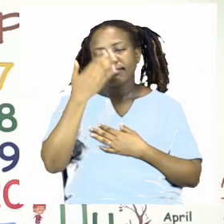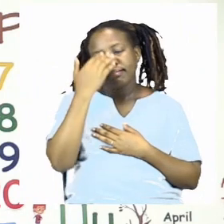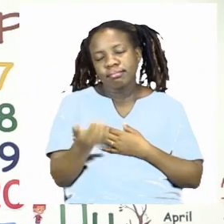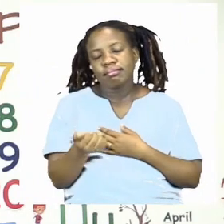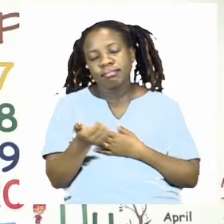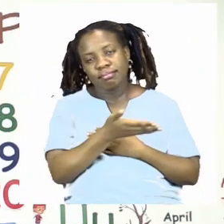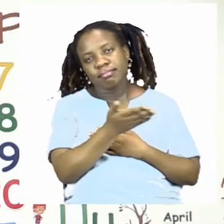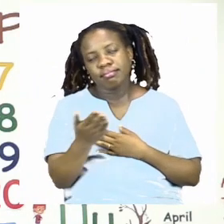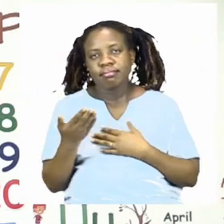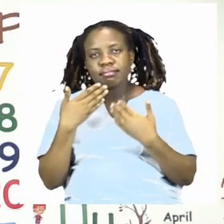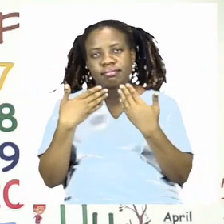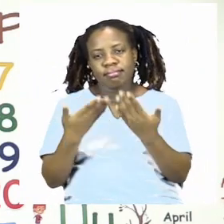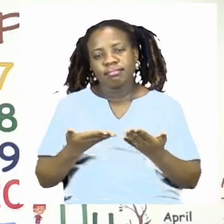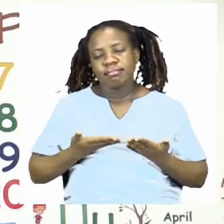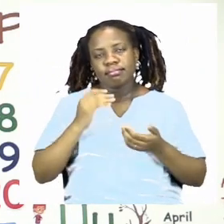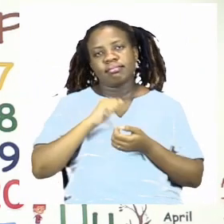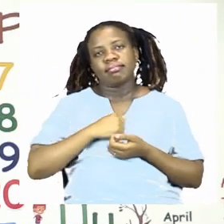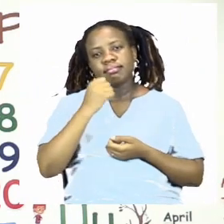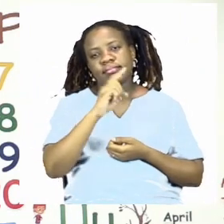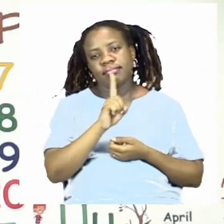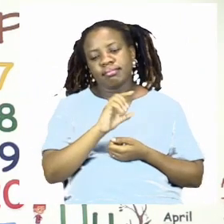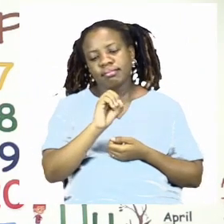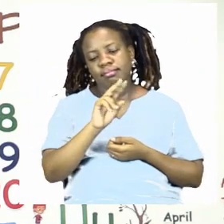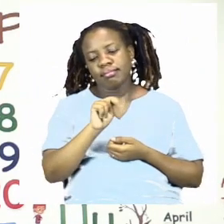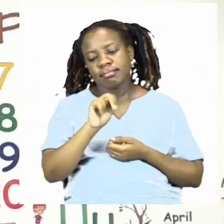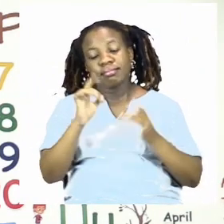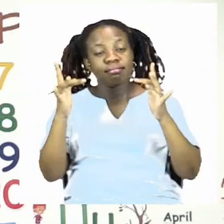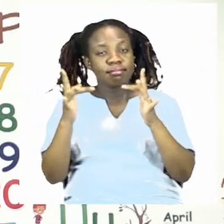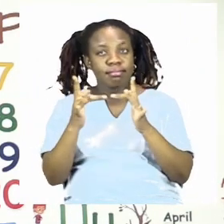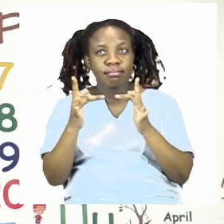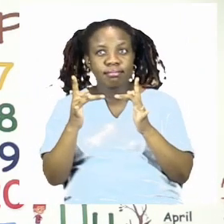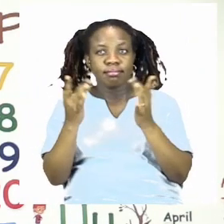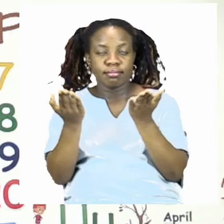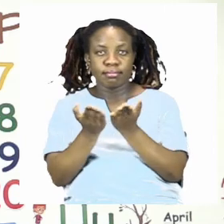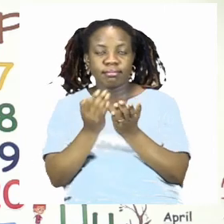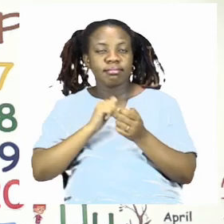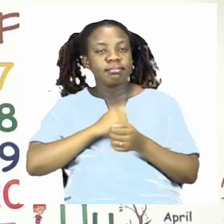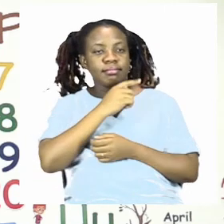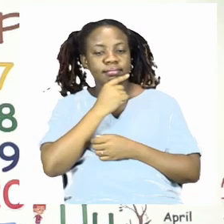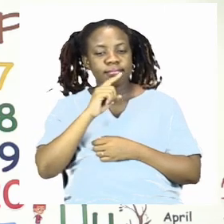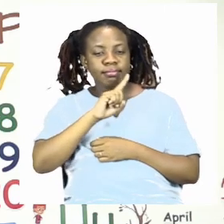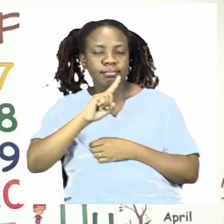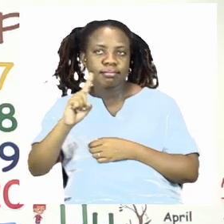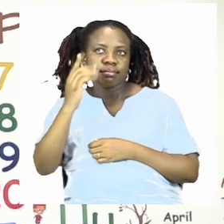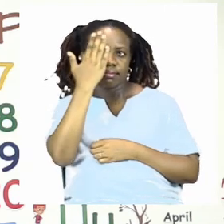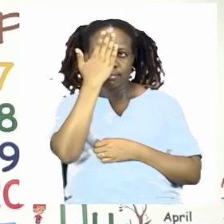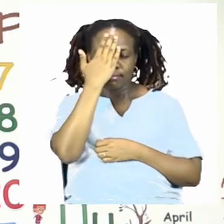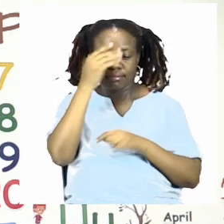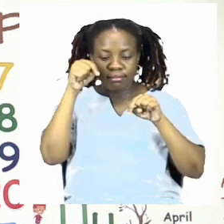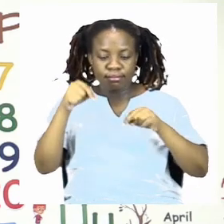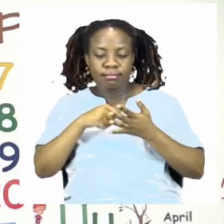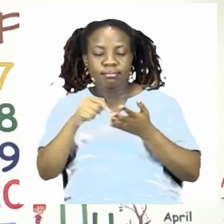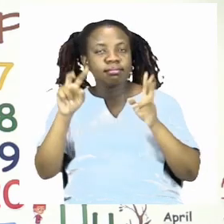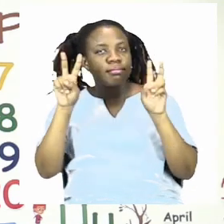Hello everyone, welcome to My Zone Online School. My name is Teacher Hartum and our theme this